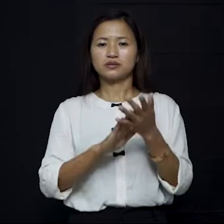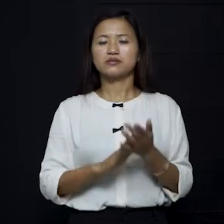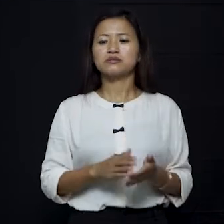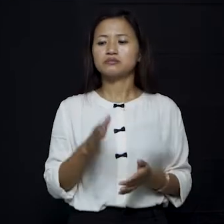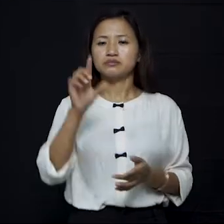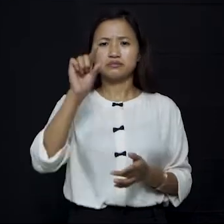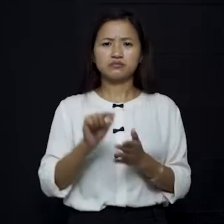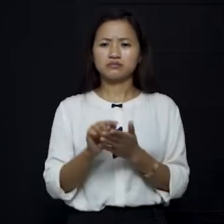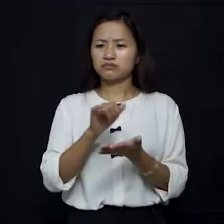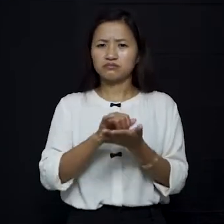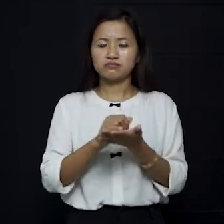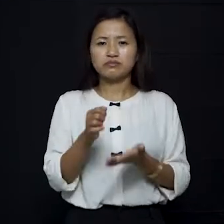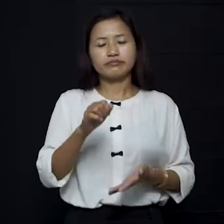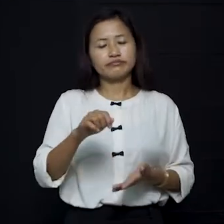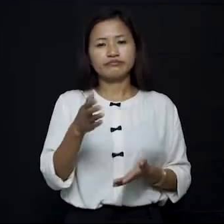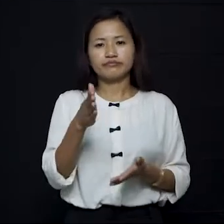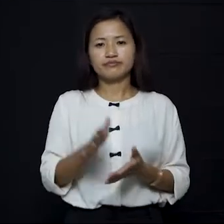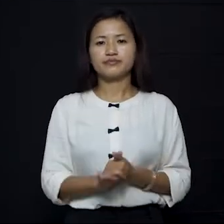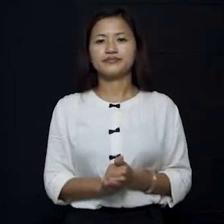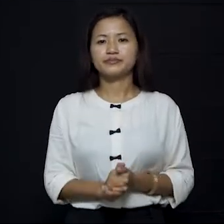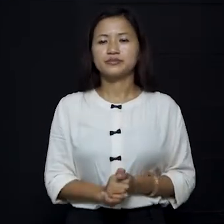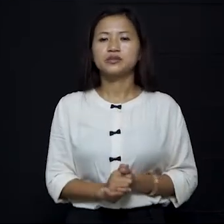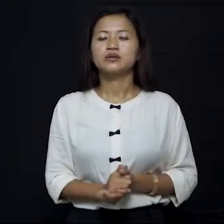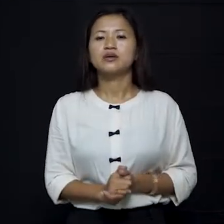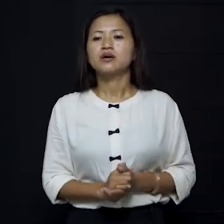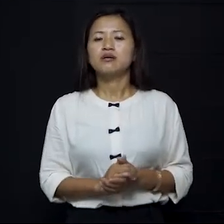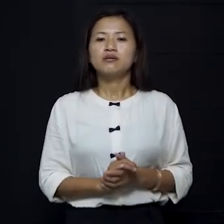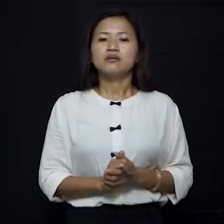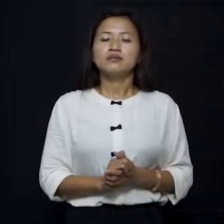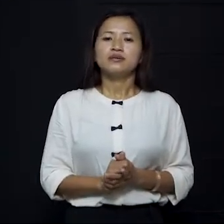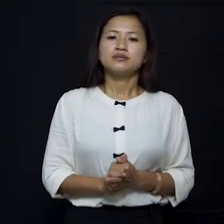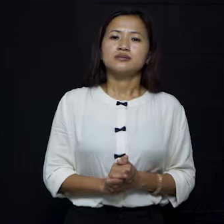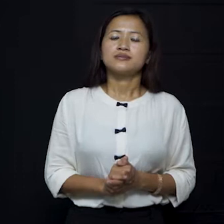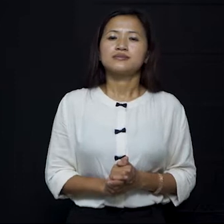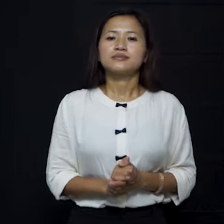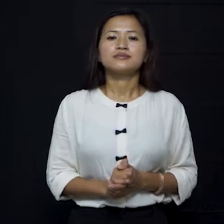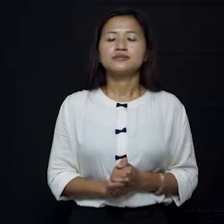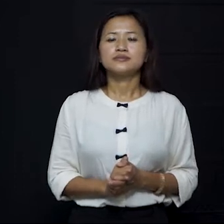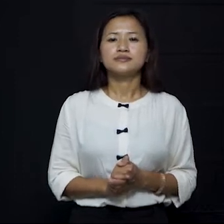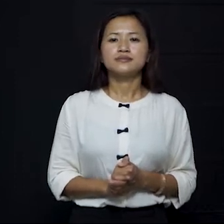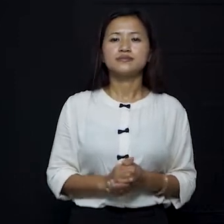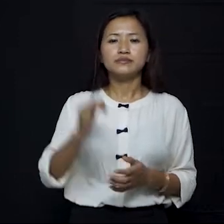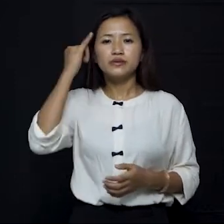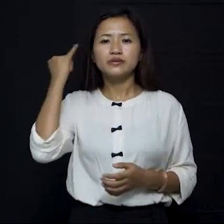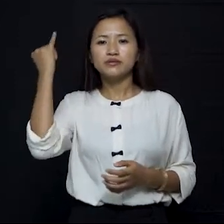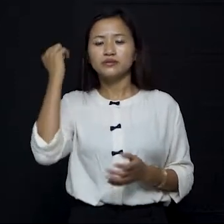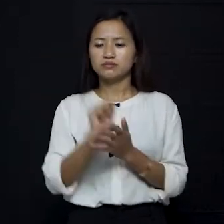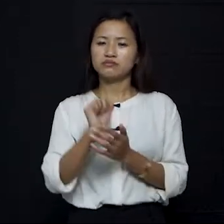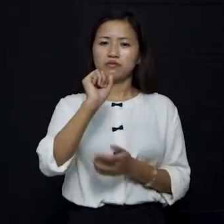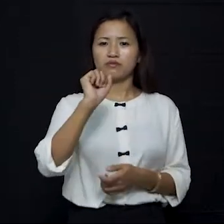that at a certain point of time, but he is not doing that anymore, okay? You can imagine of